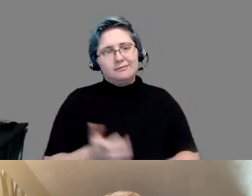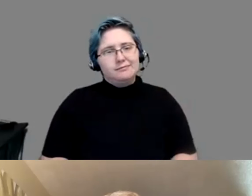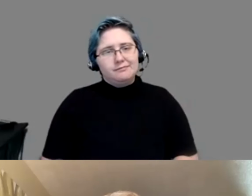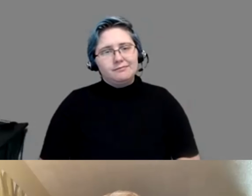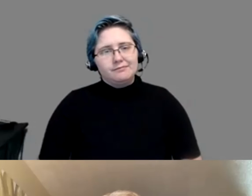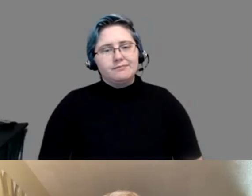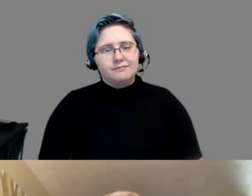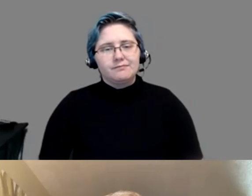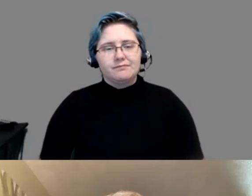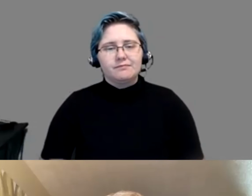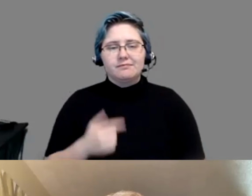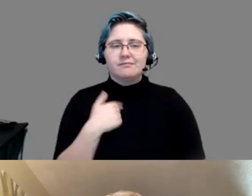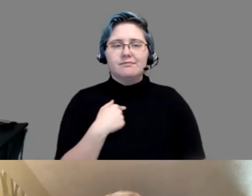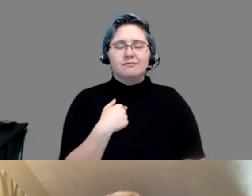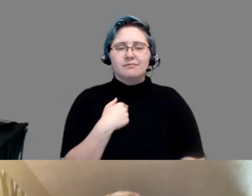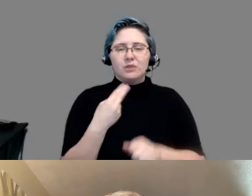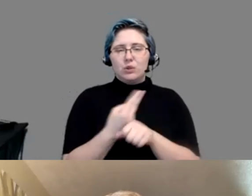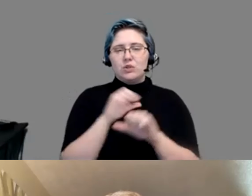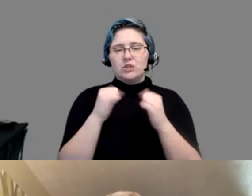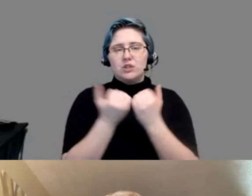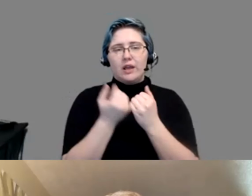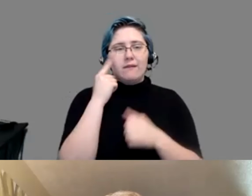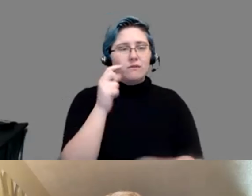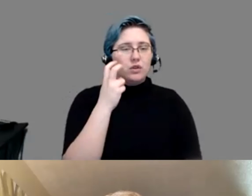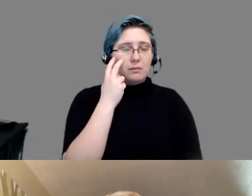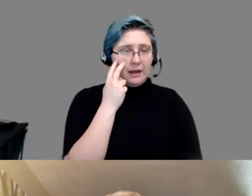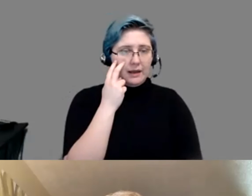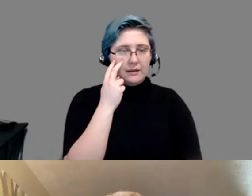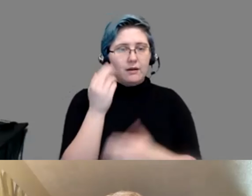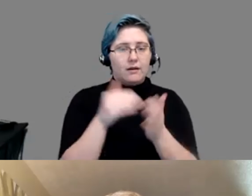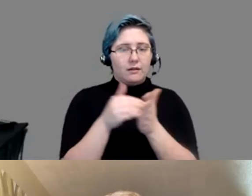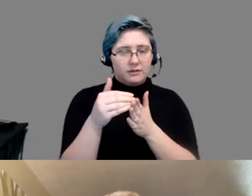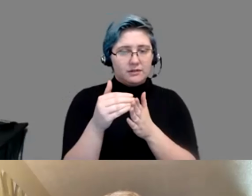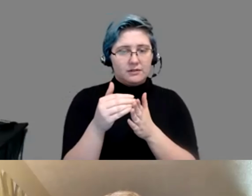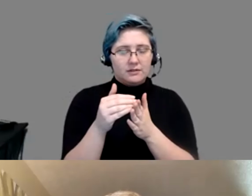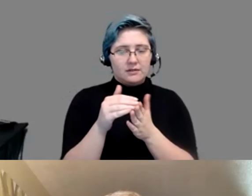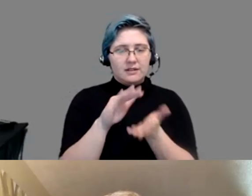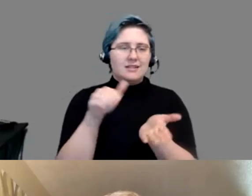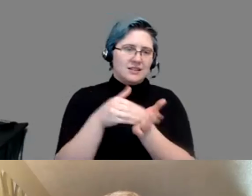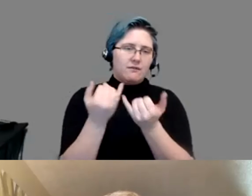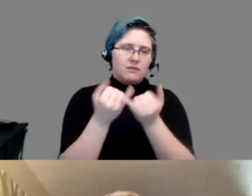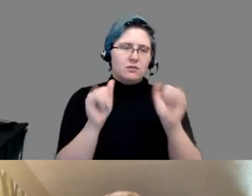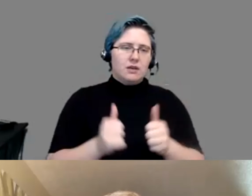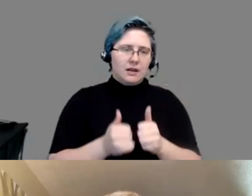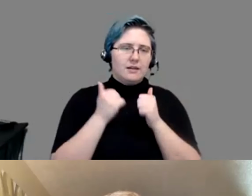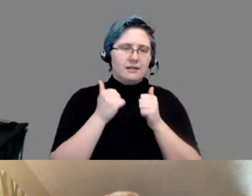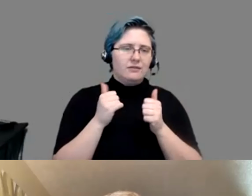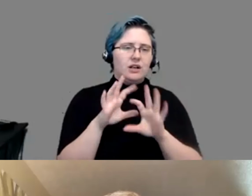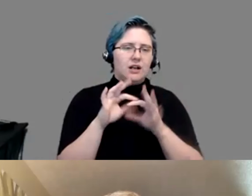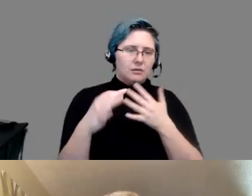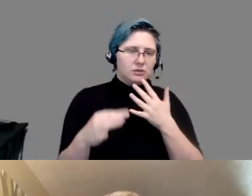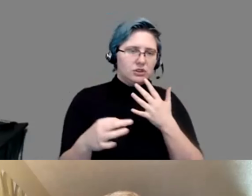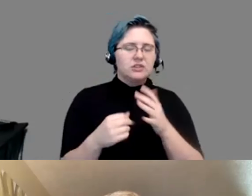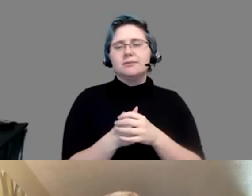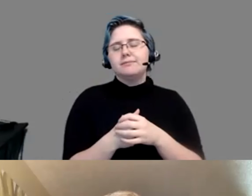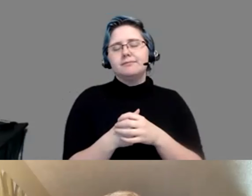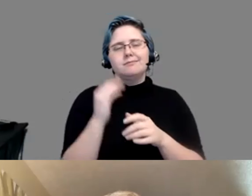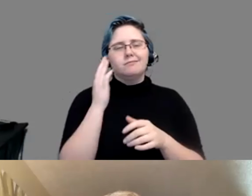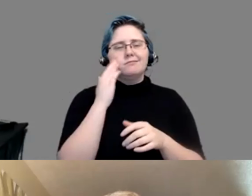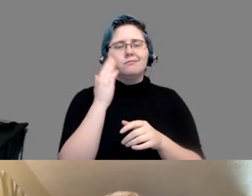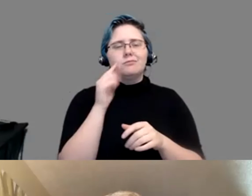Right. use the Association for the Blind a lot, Center of Independent Living Options. You